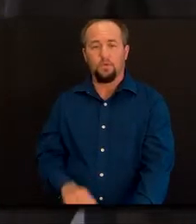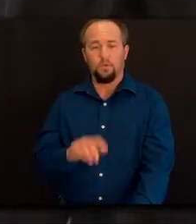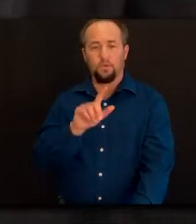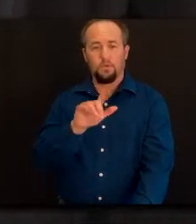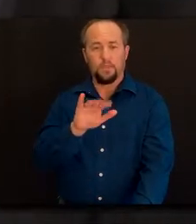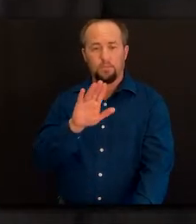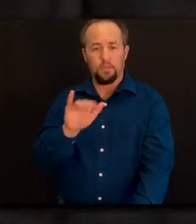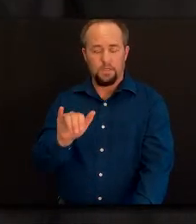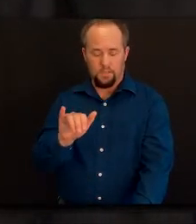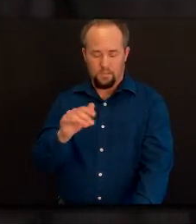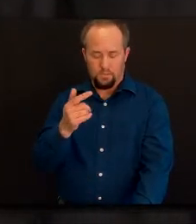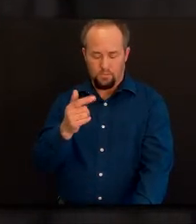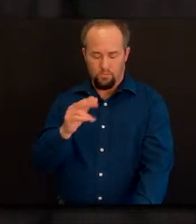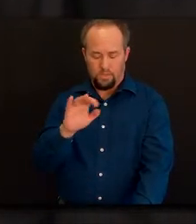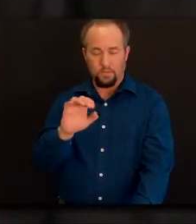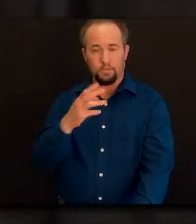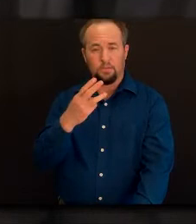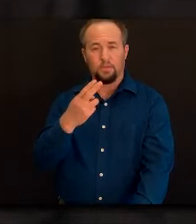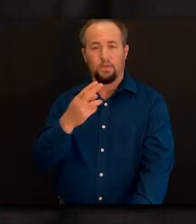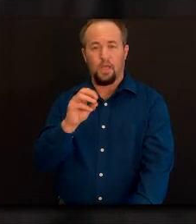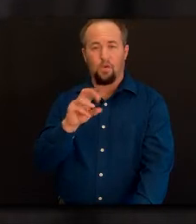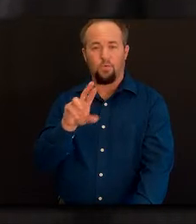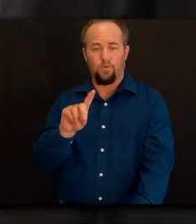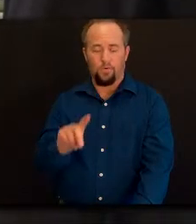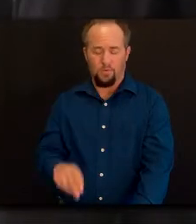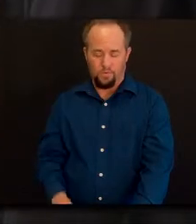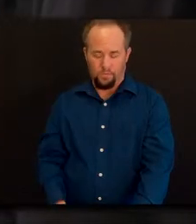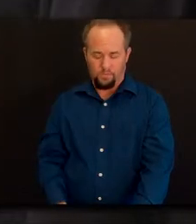Libby Grace Howard.